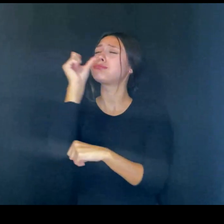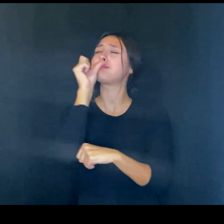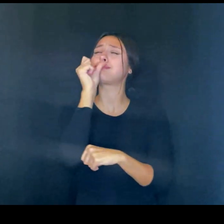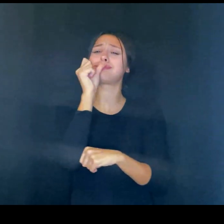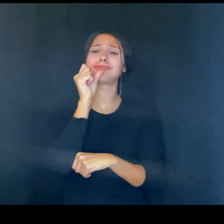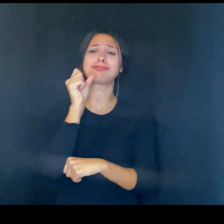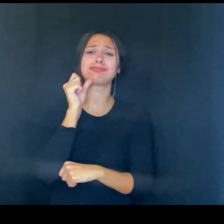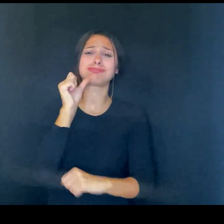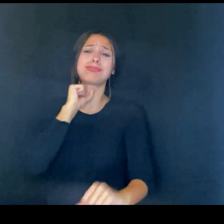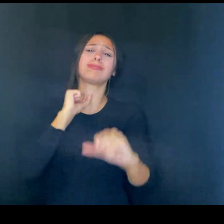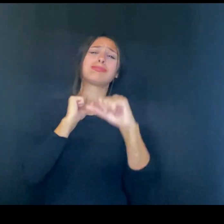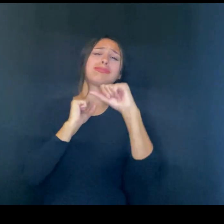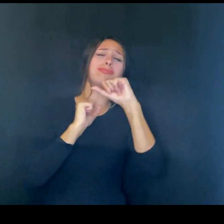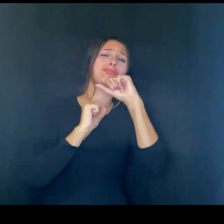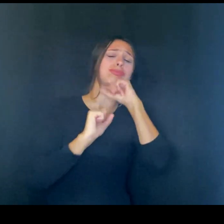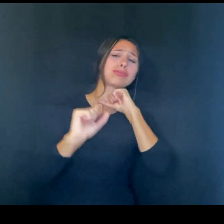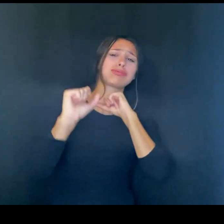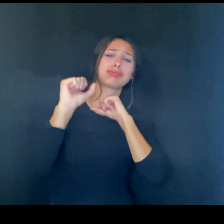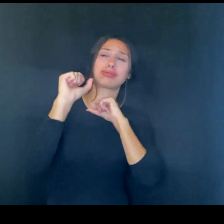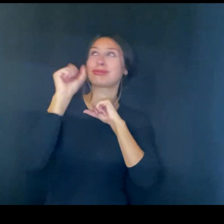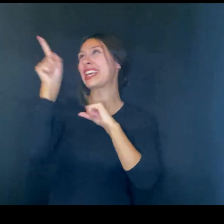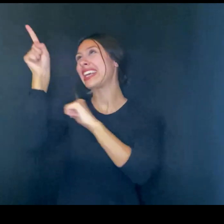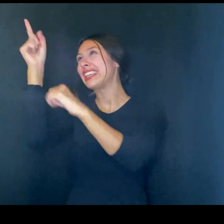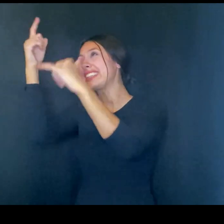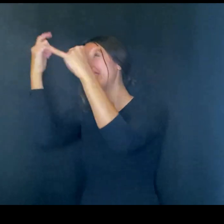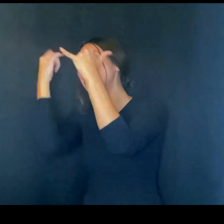through the storm.